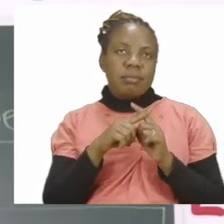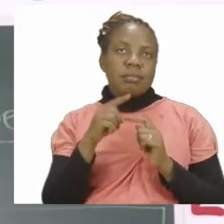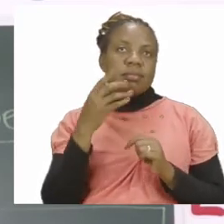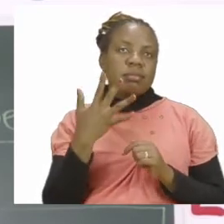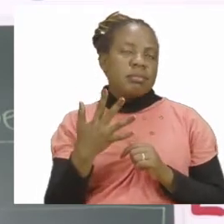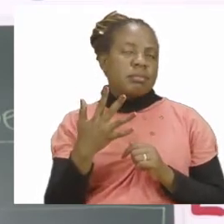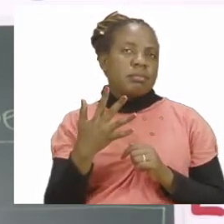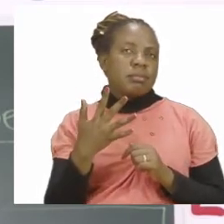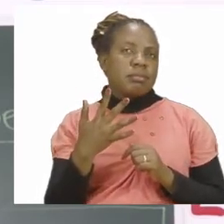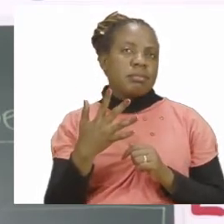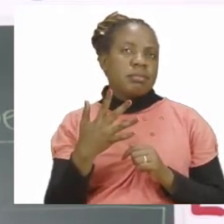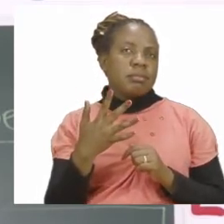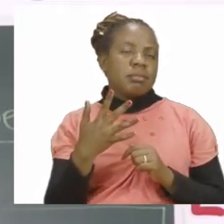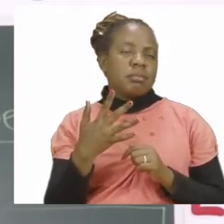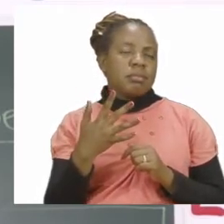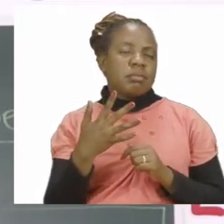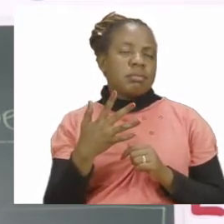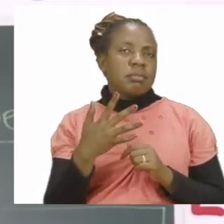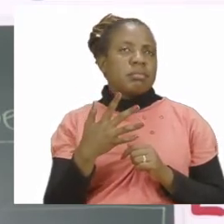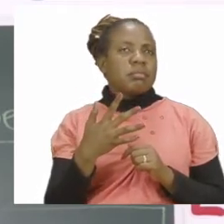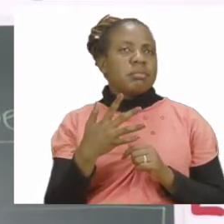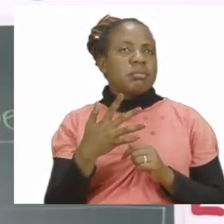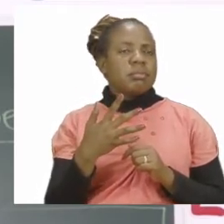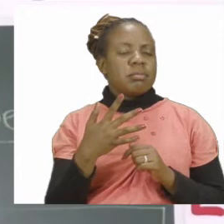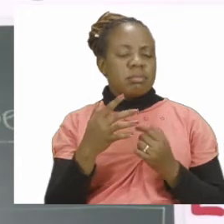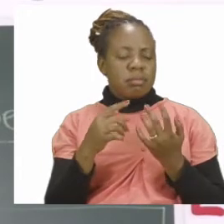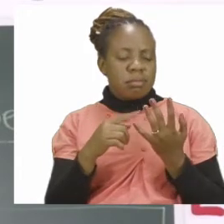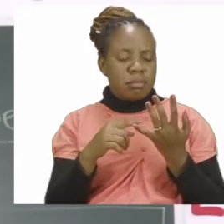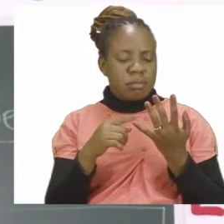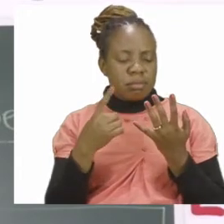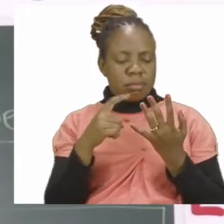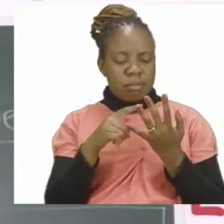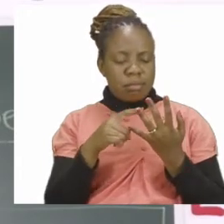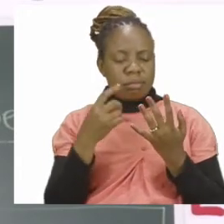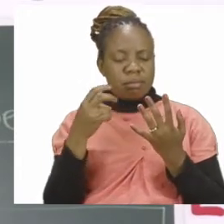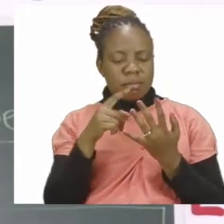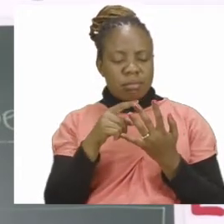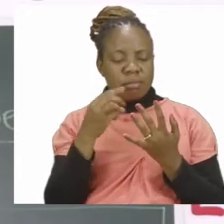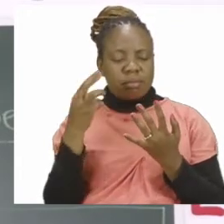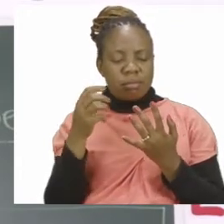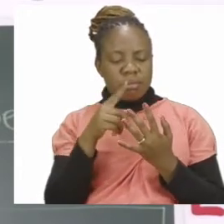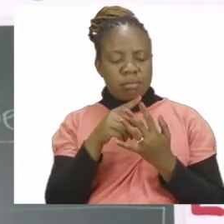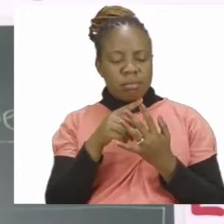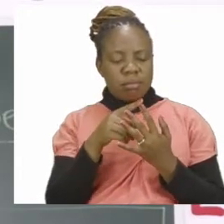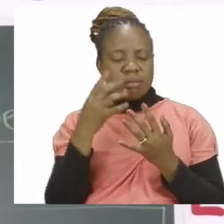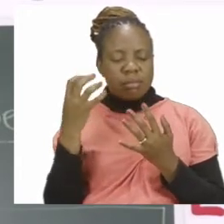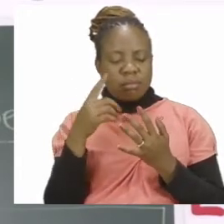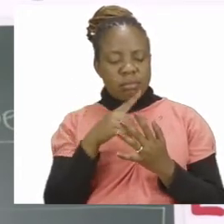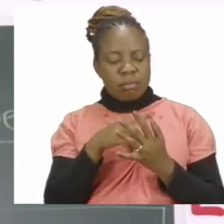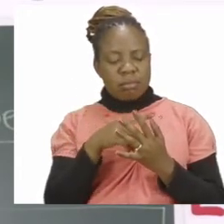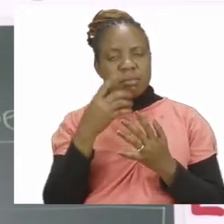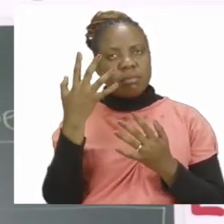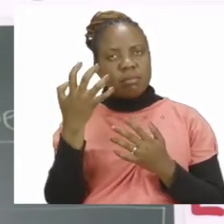5. So 10, 20, 30, 40, 50. And